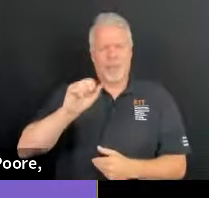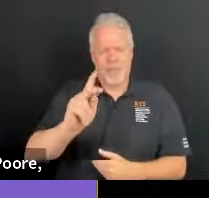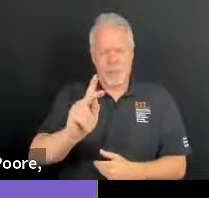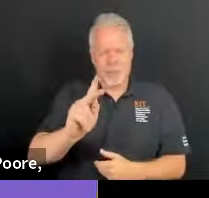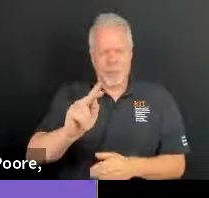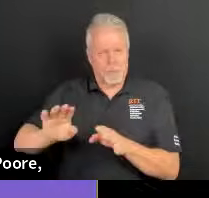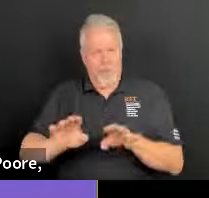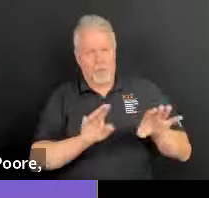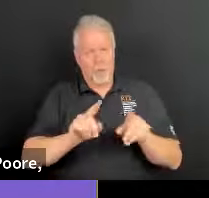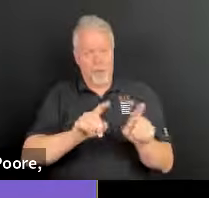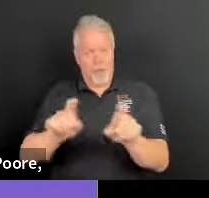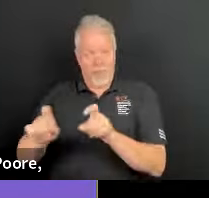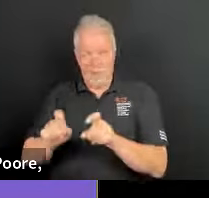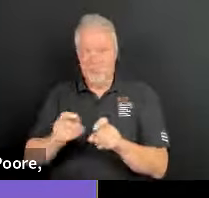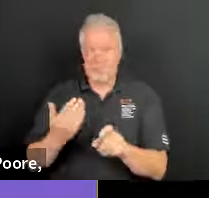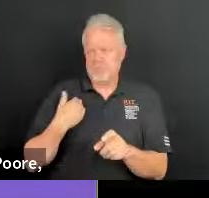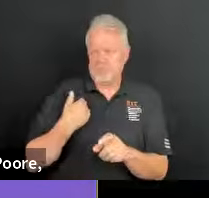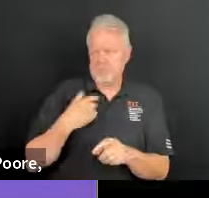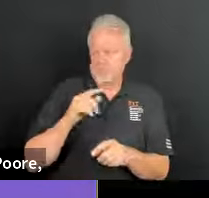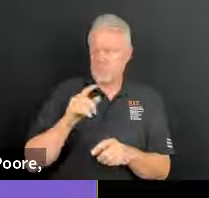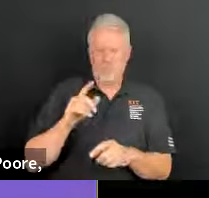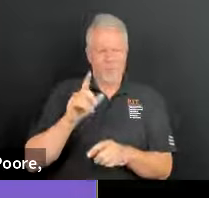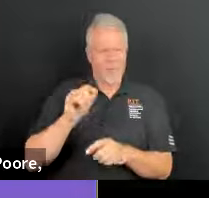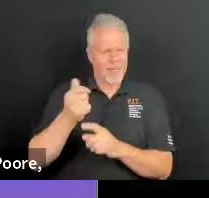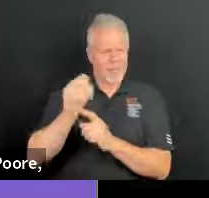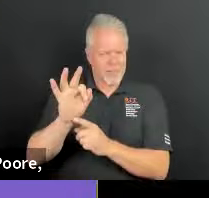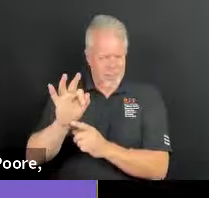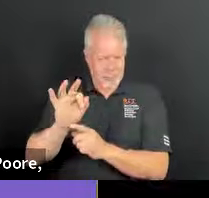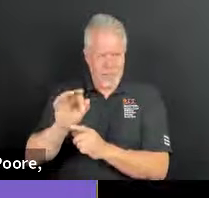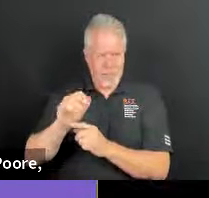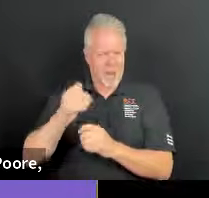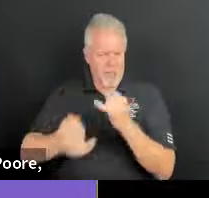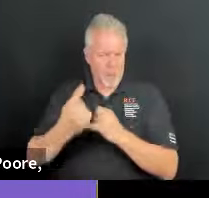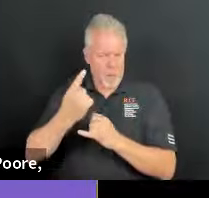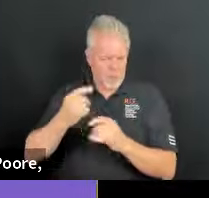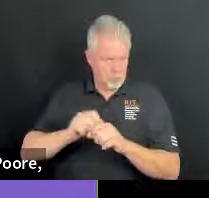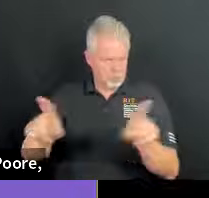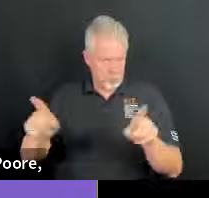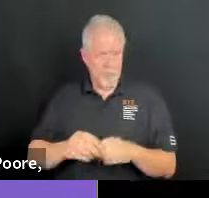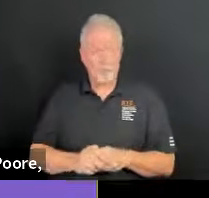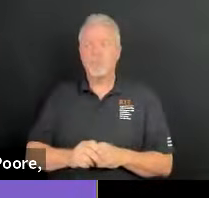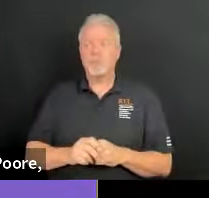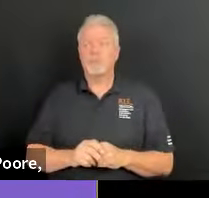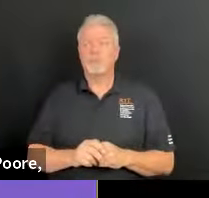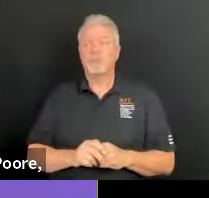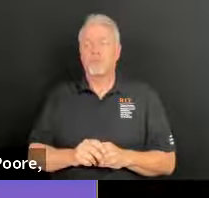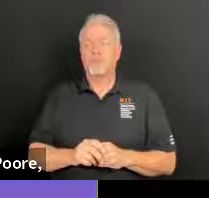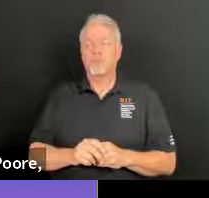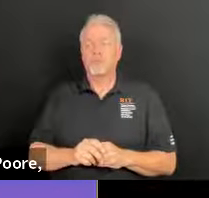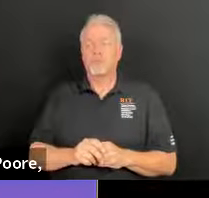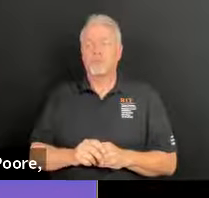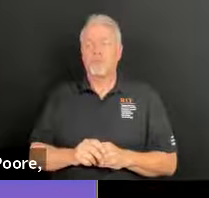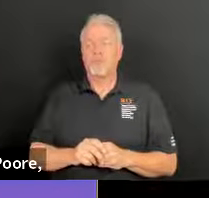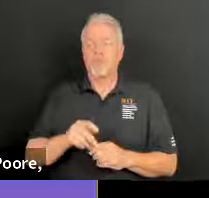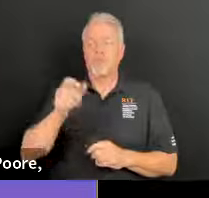to youth all over the nation. In 2019 was the last time the